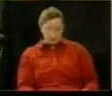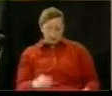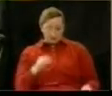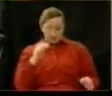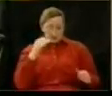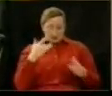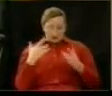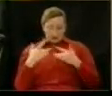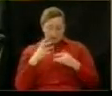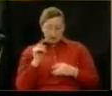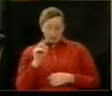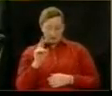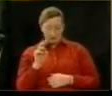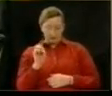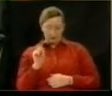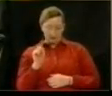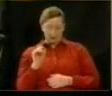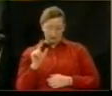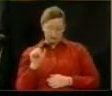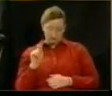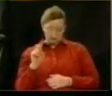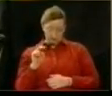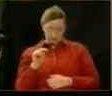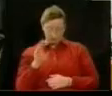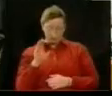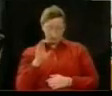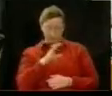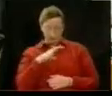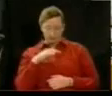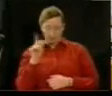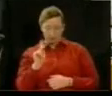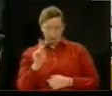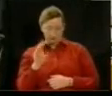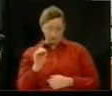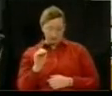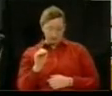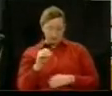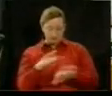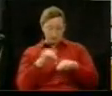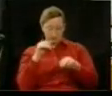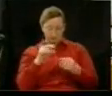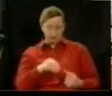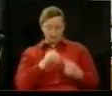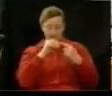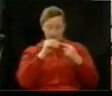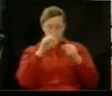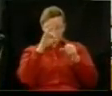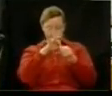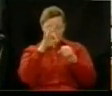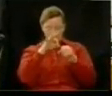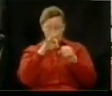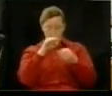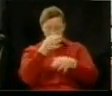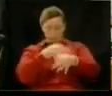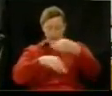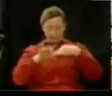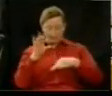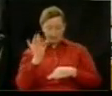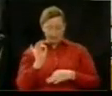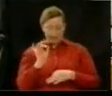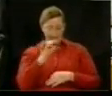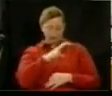Consideration of a resolution of the Commission of Knox County, Tennessee, calling for a special election to replace the 8 commissioners and